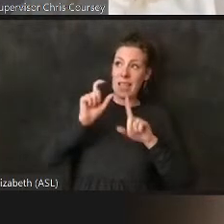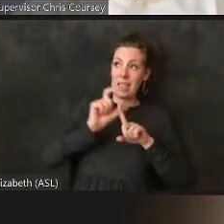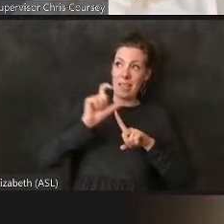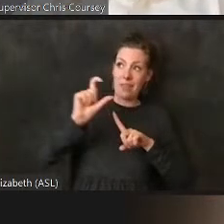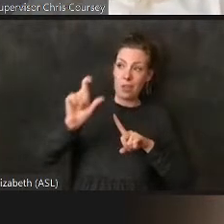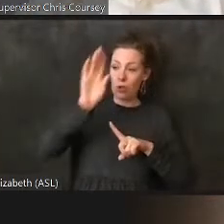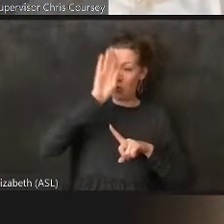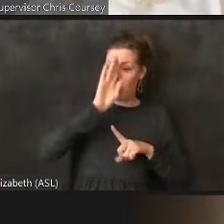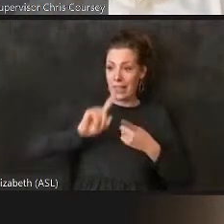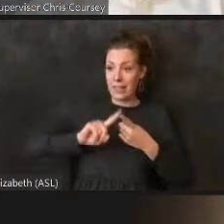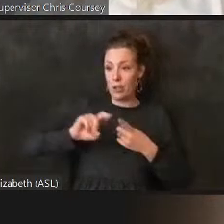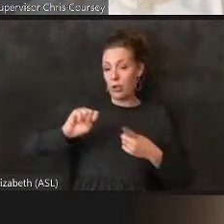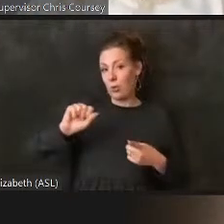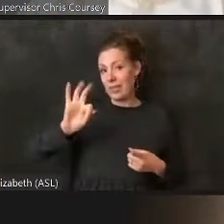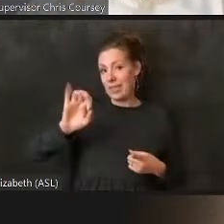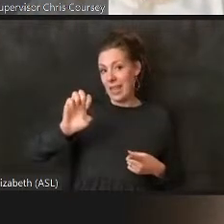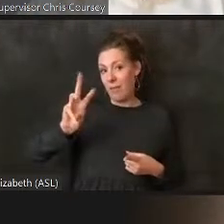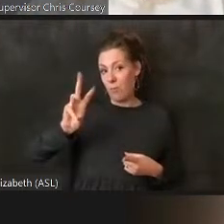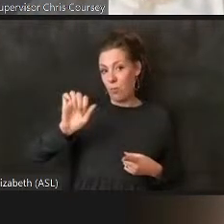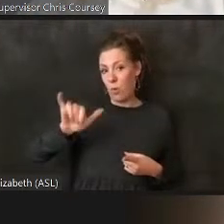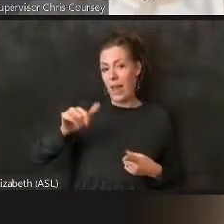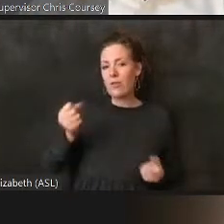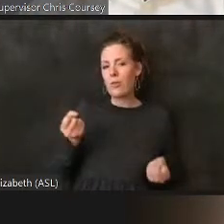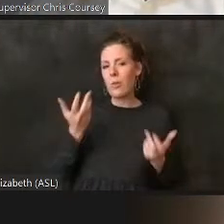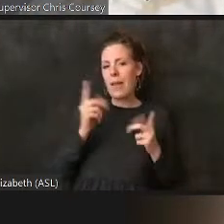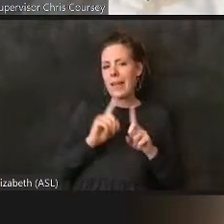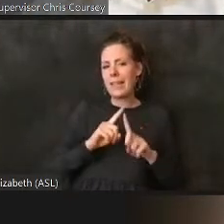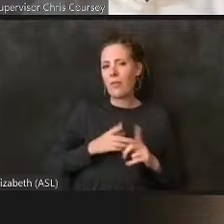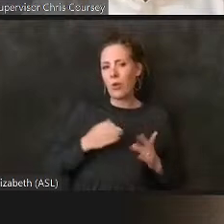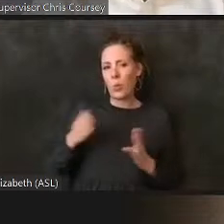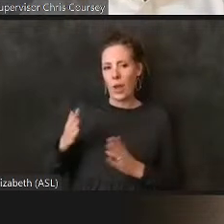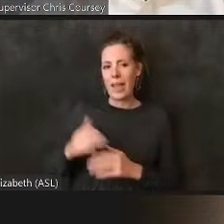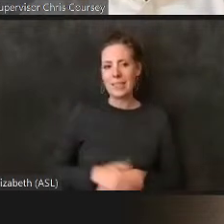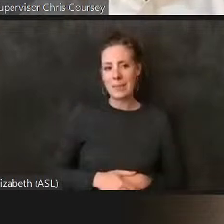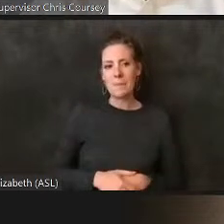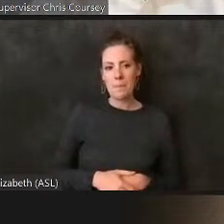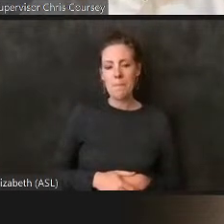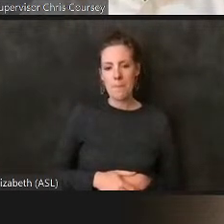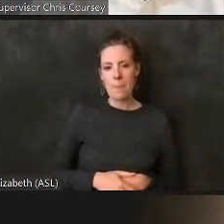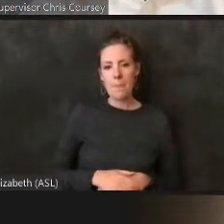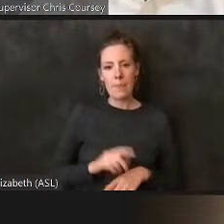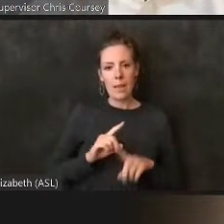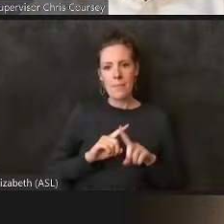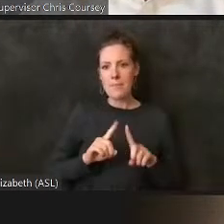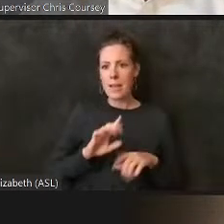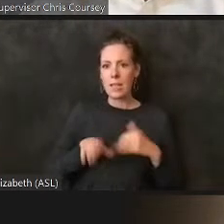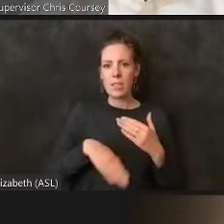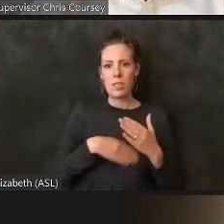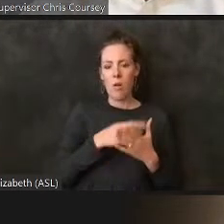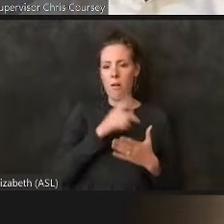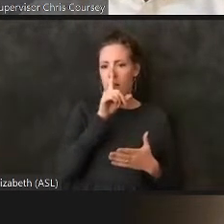to Safeway. So there's a number of different ways that it gets there, but it's all very,